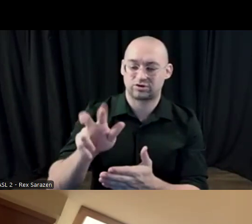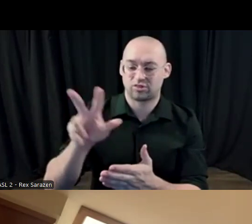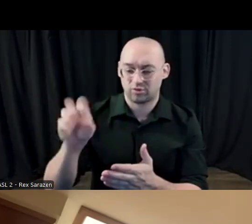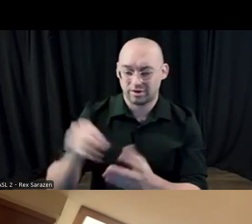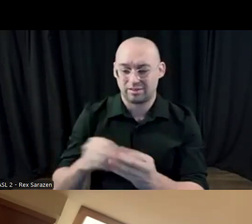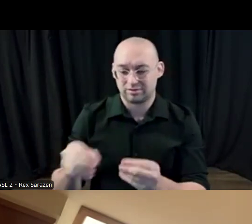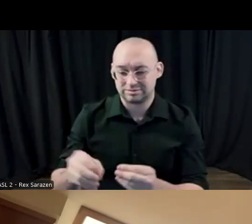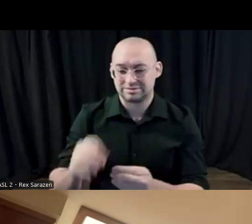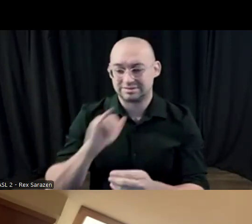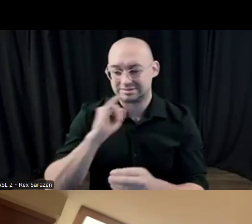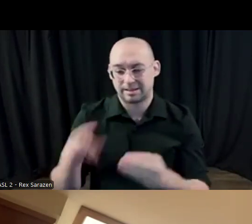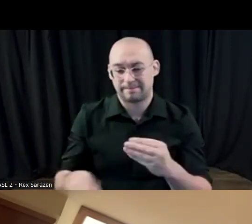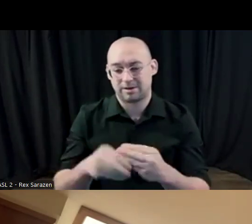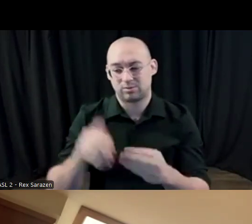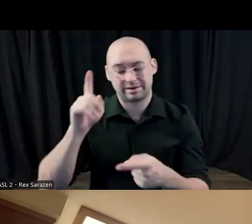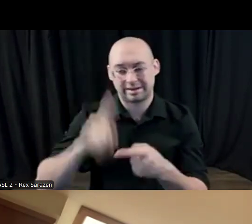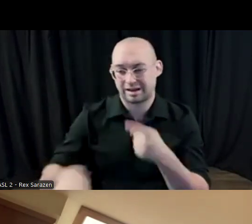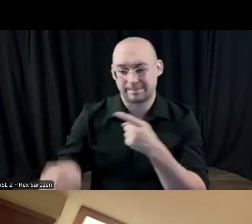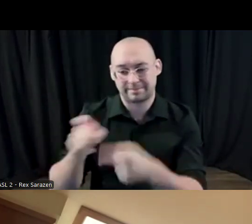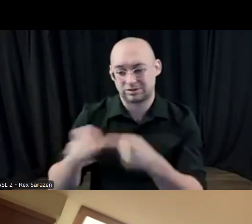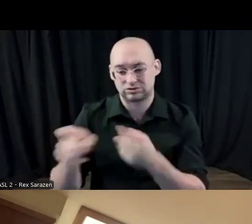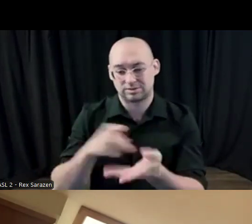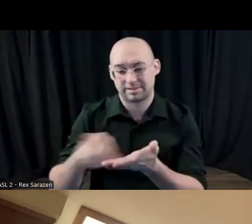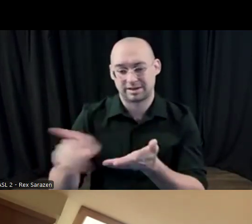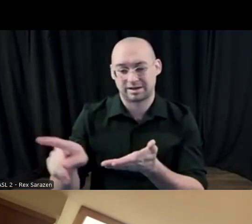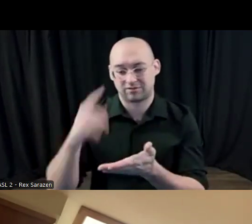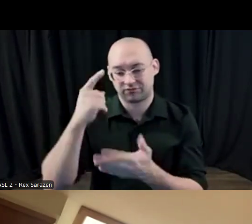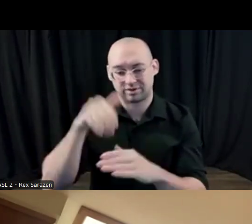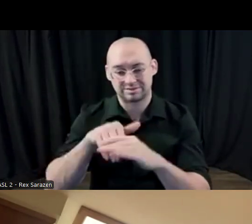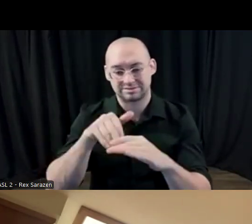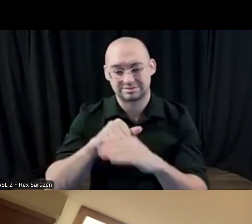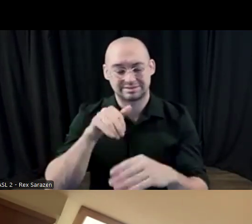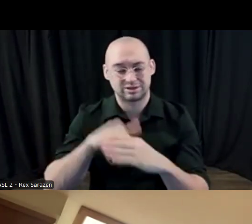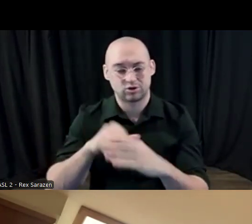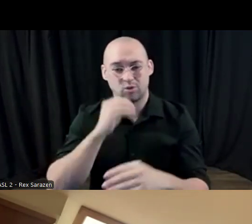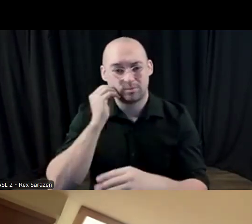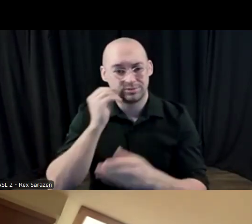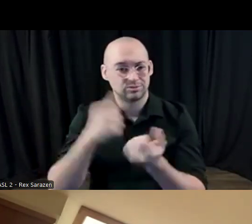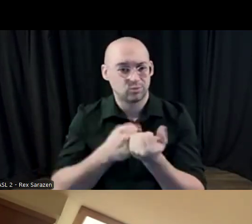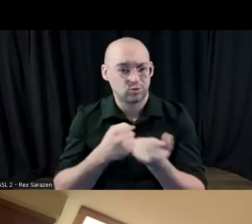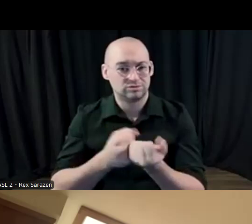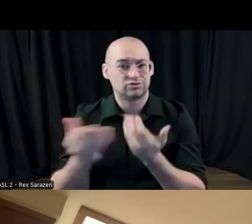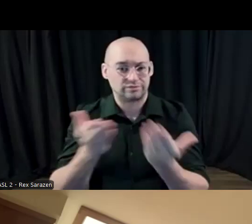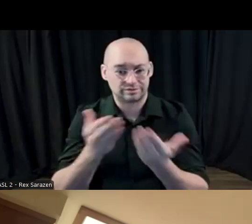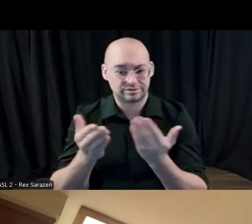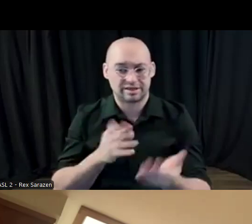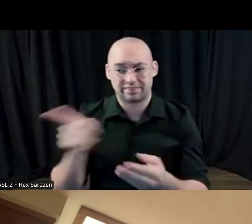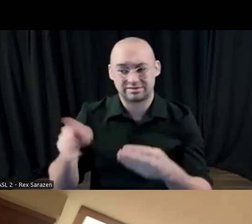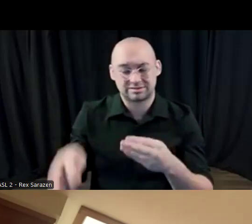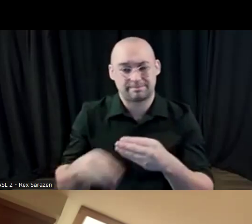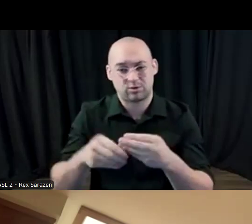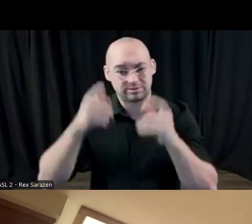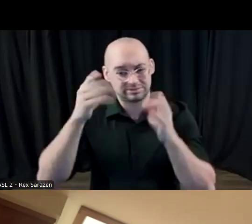which is an amount she cannot manage to pay to access in-home supportive services. This amount was